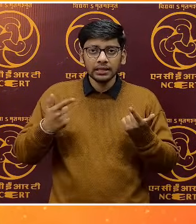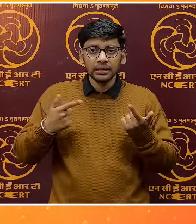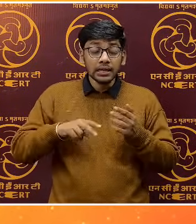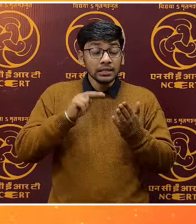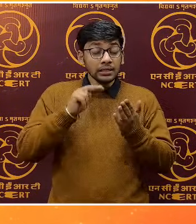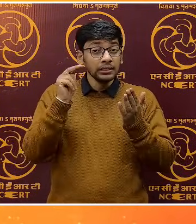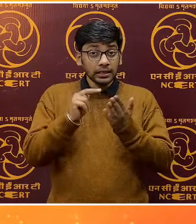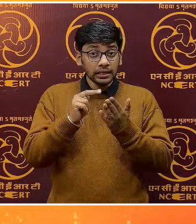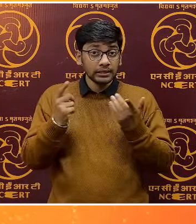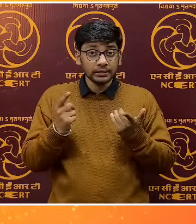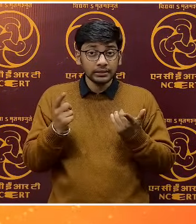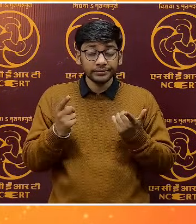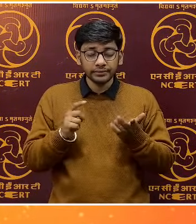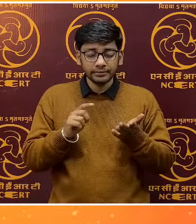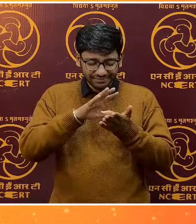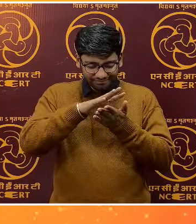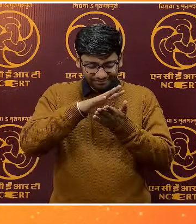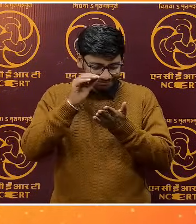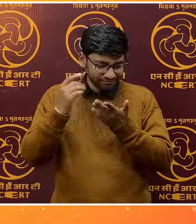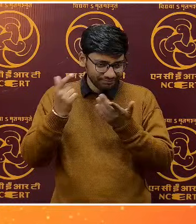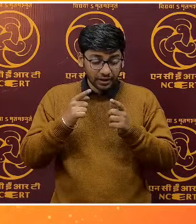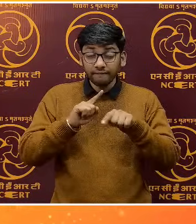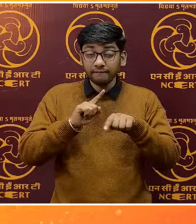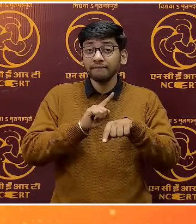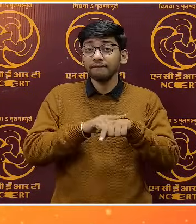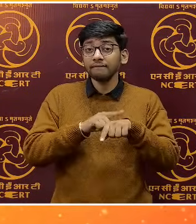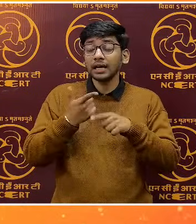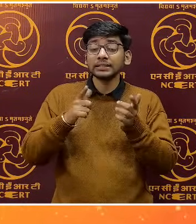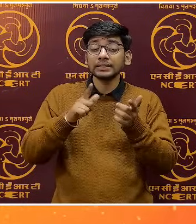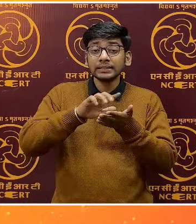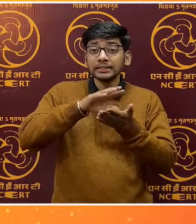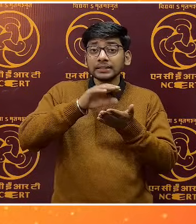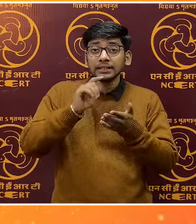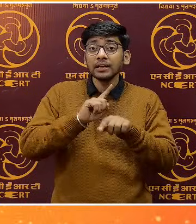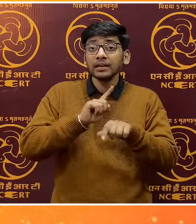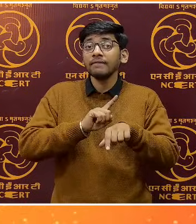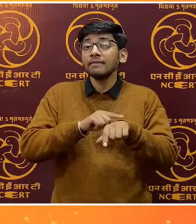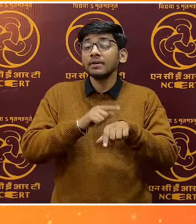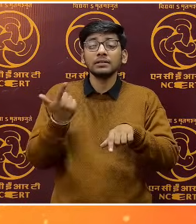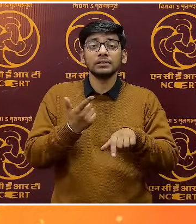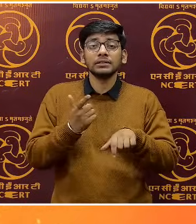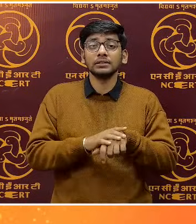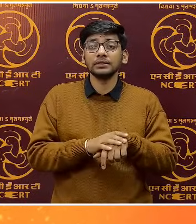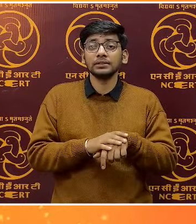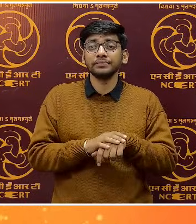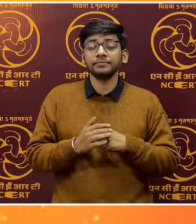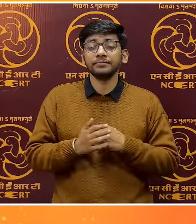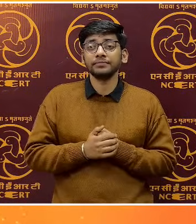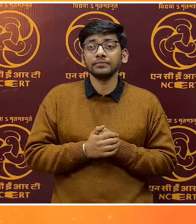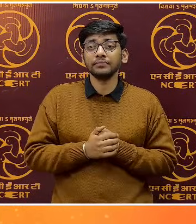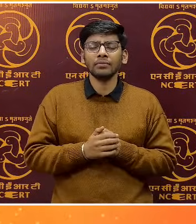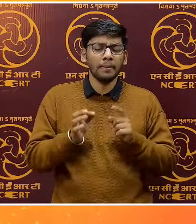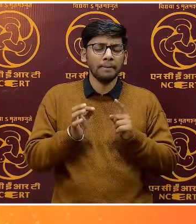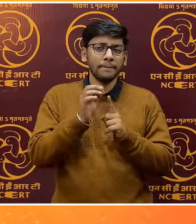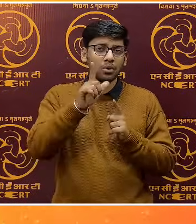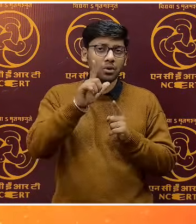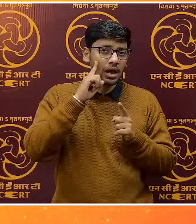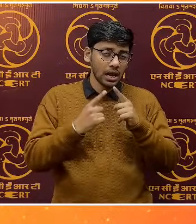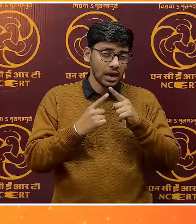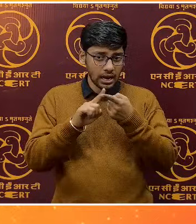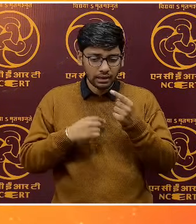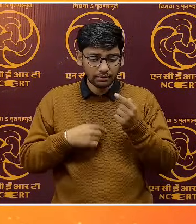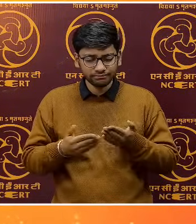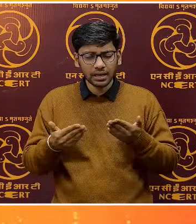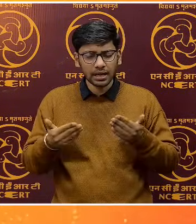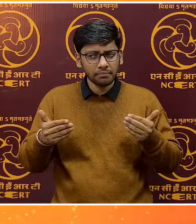on the screen, learnings from this chapter. What are the learnings? The first one is we learn to use polite greetings. In the very beginning,